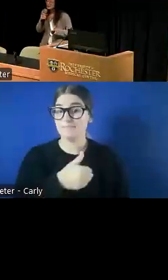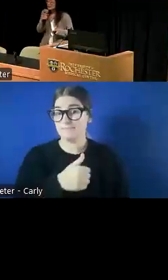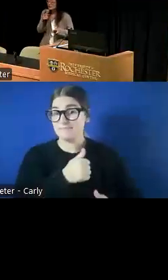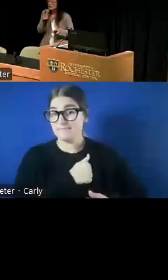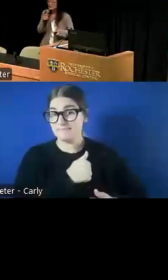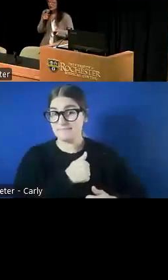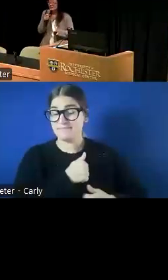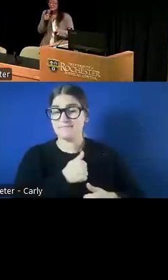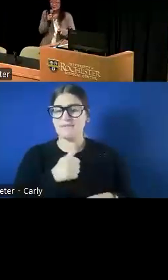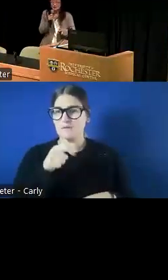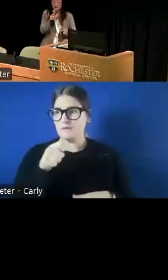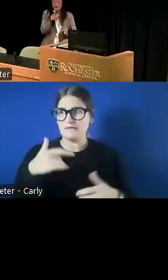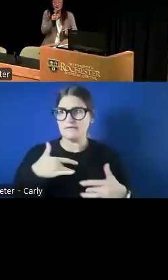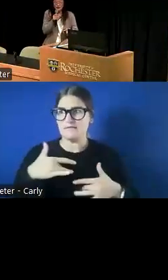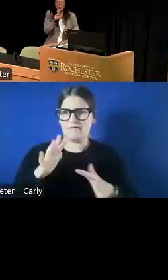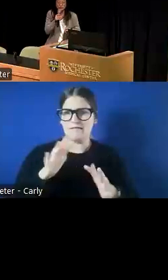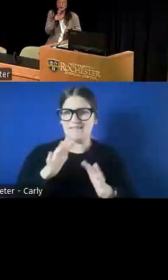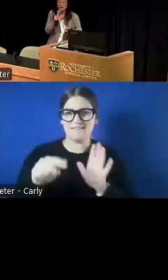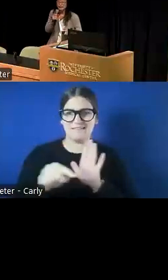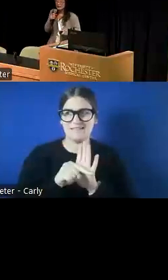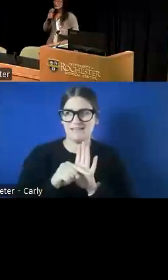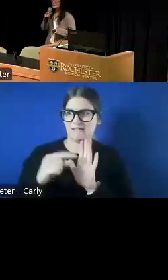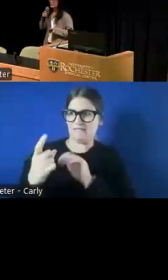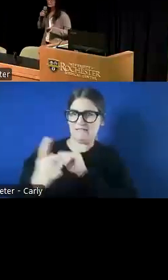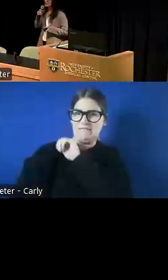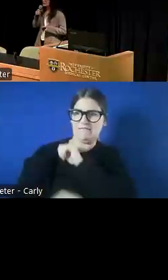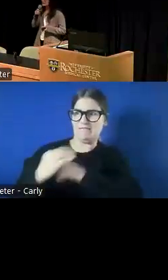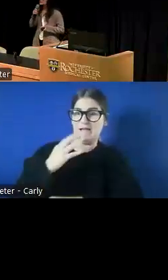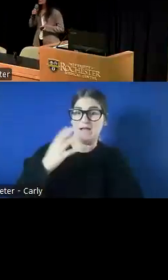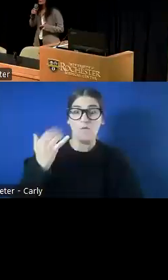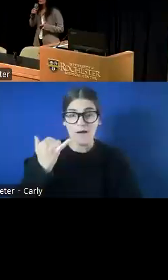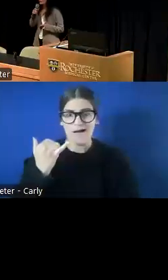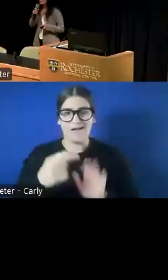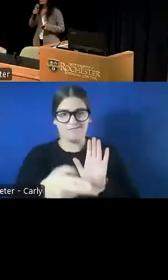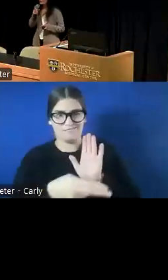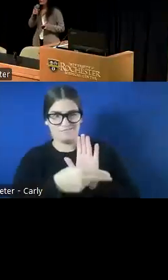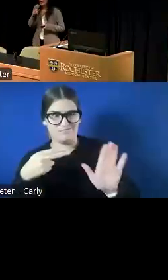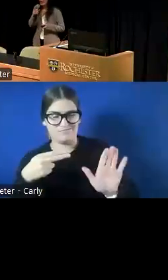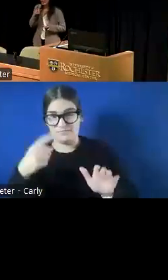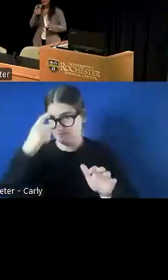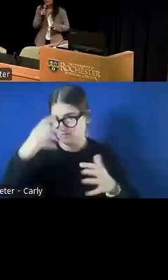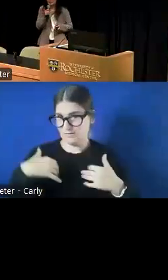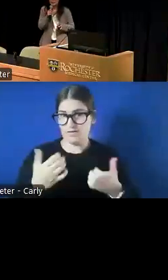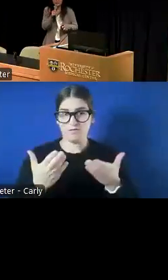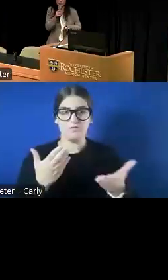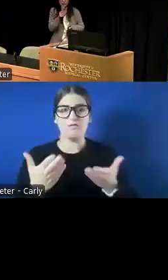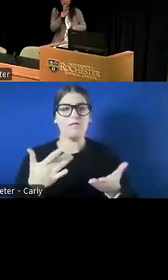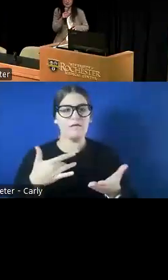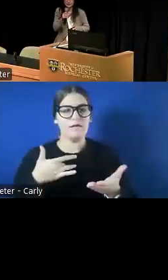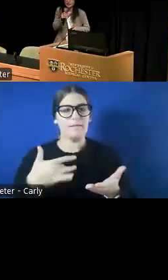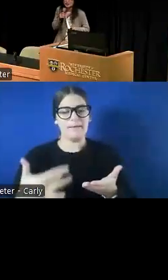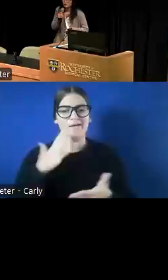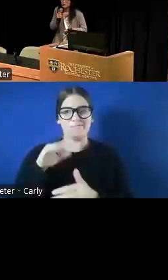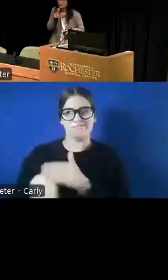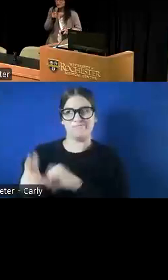about potential negative consequences in their career because of the mental health service use tend to access military